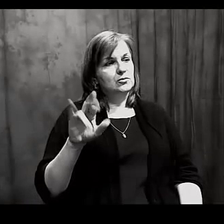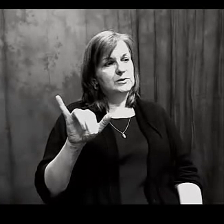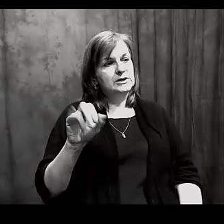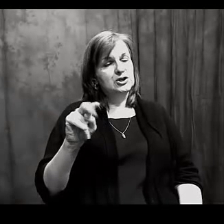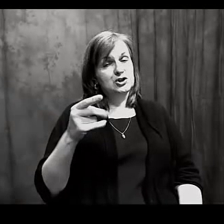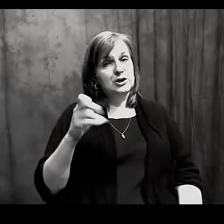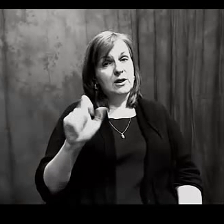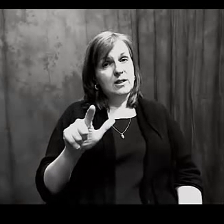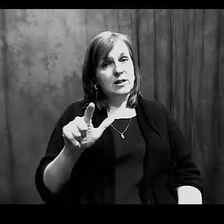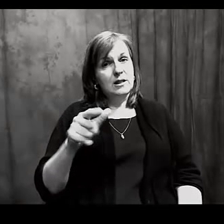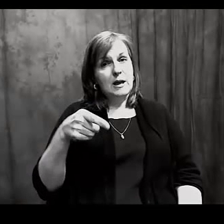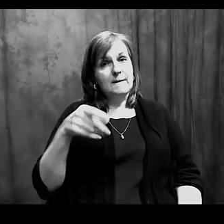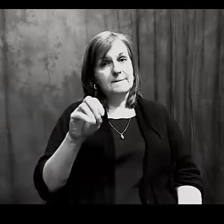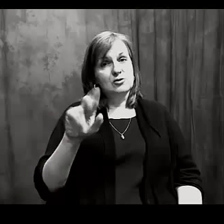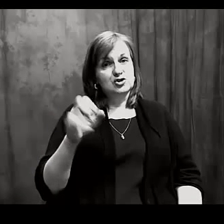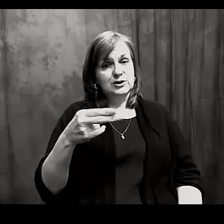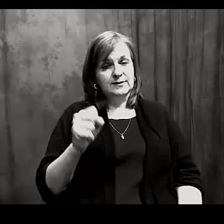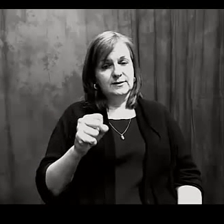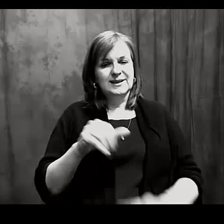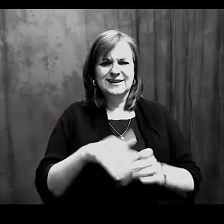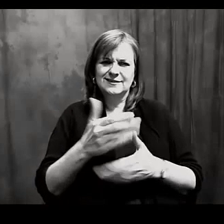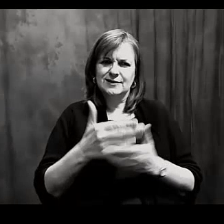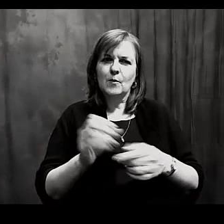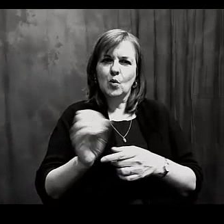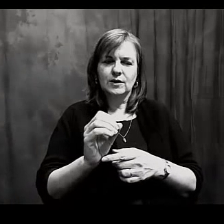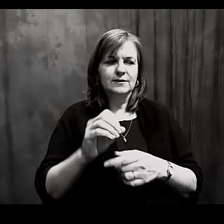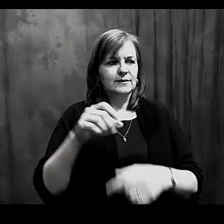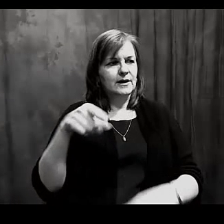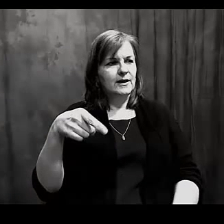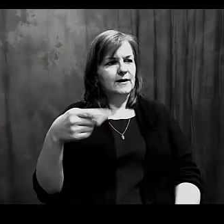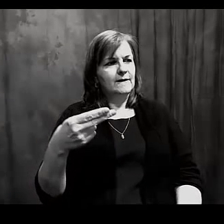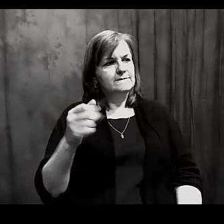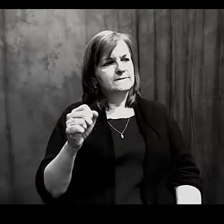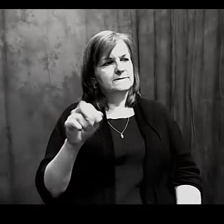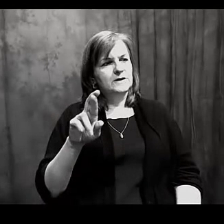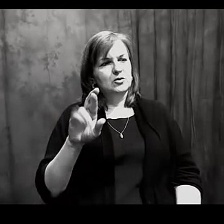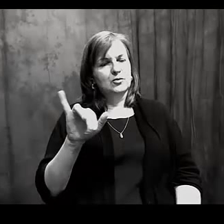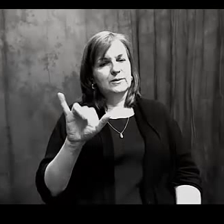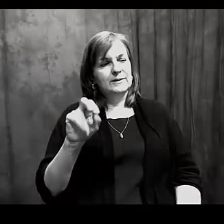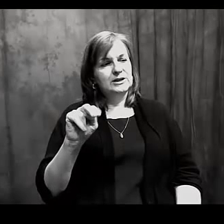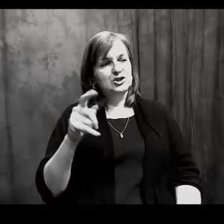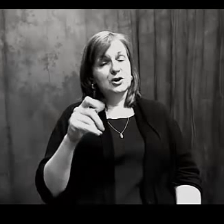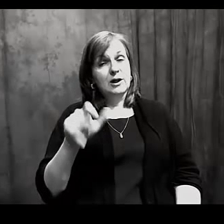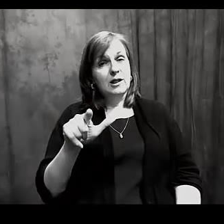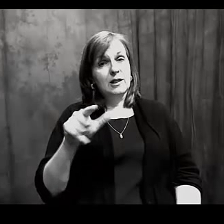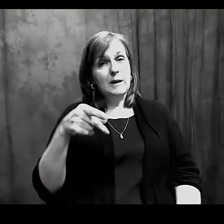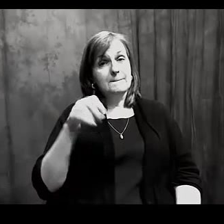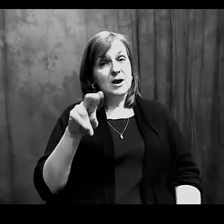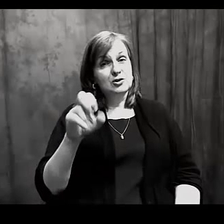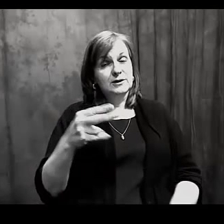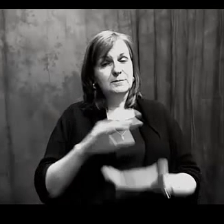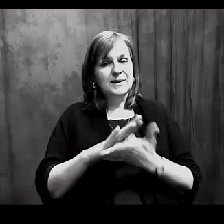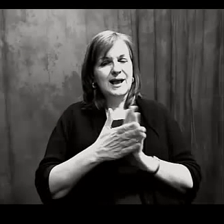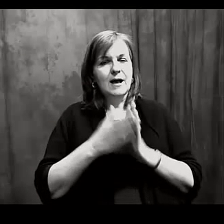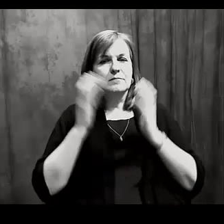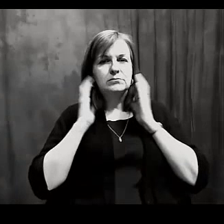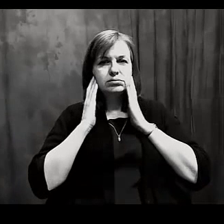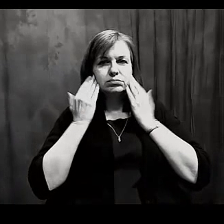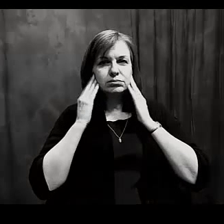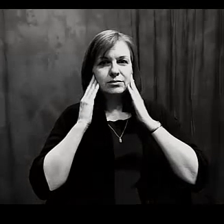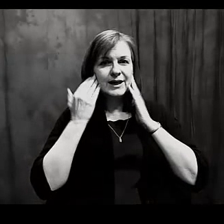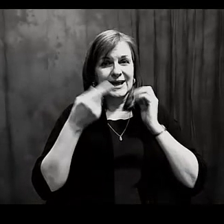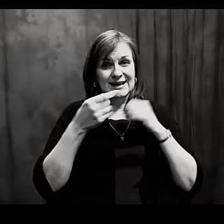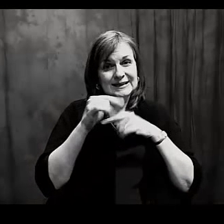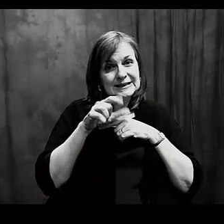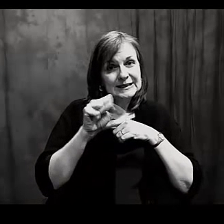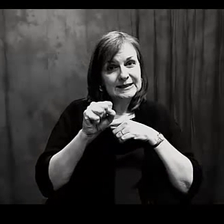pouches. Now, in some organisms, these pharyngeal pouches would become associated with gills